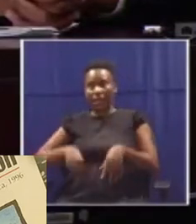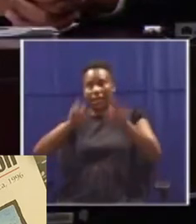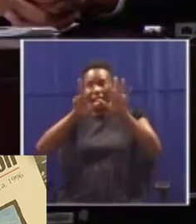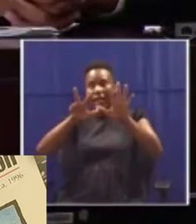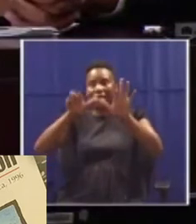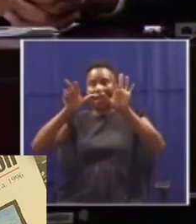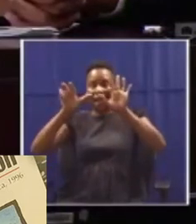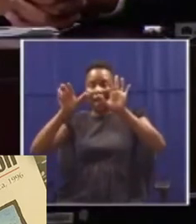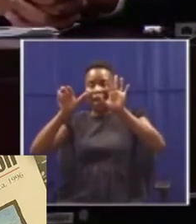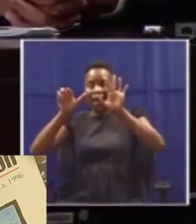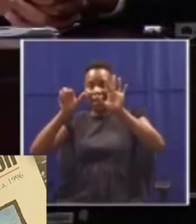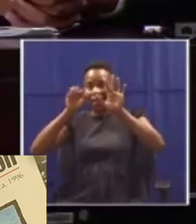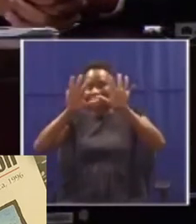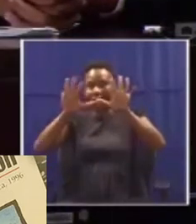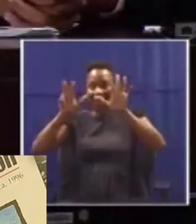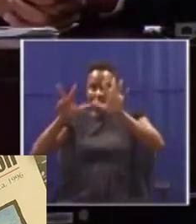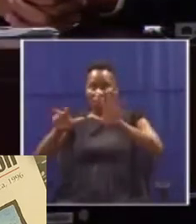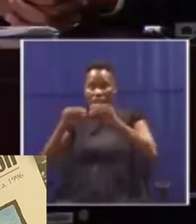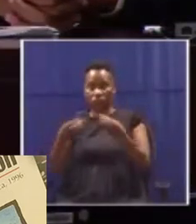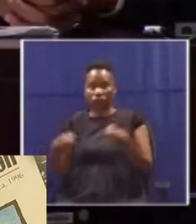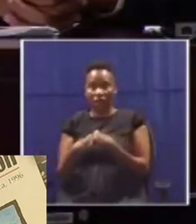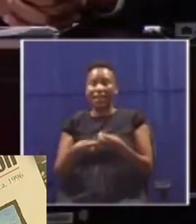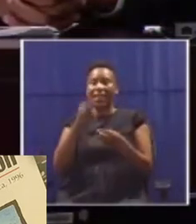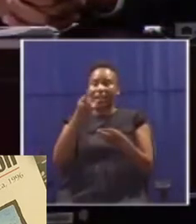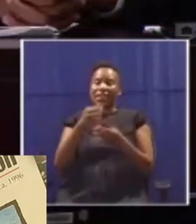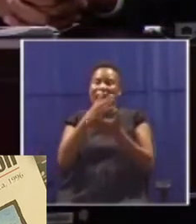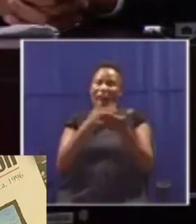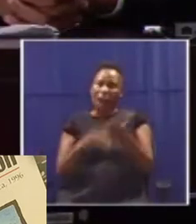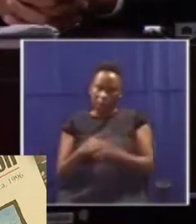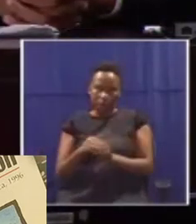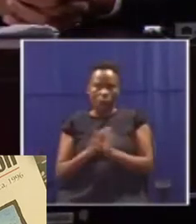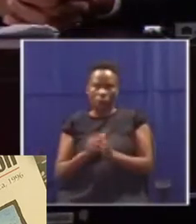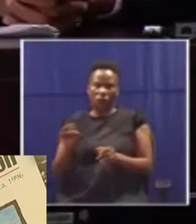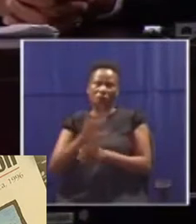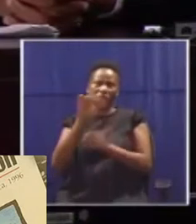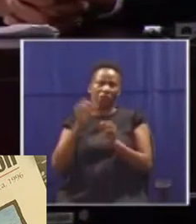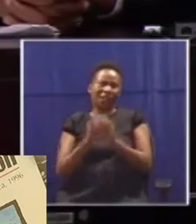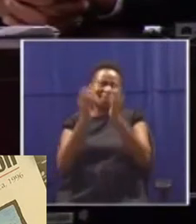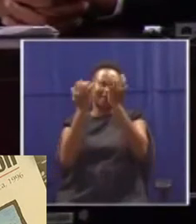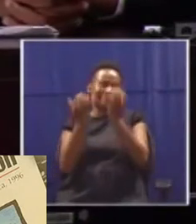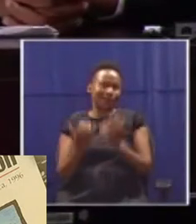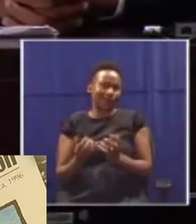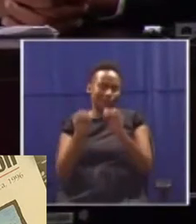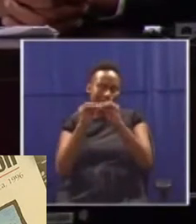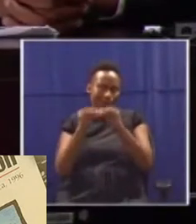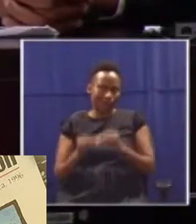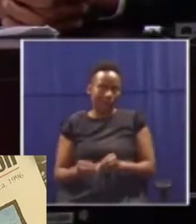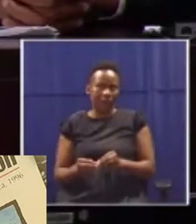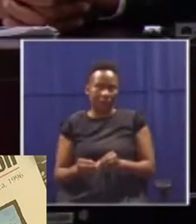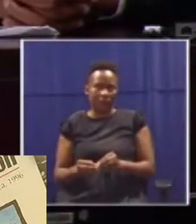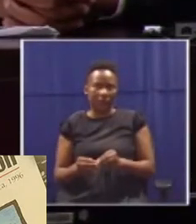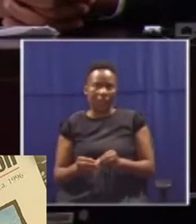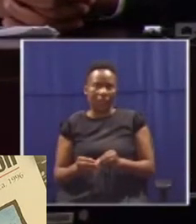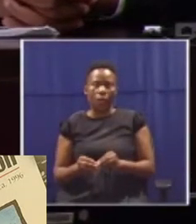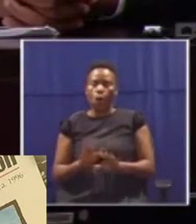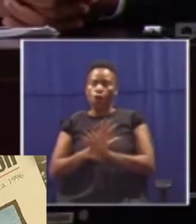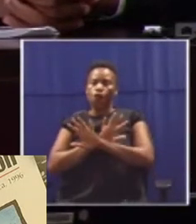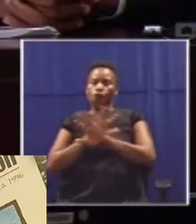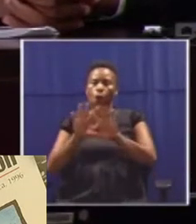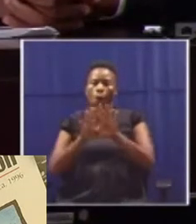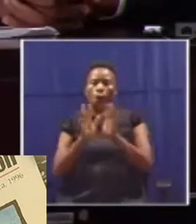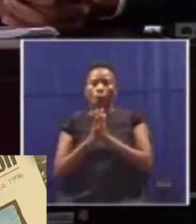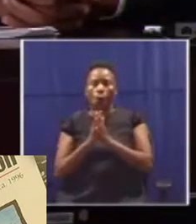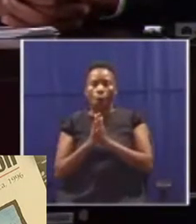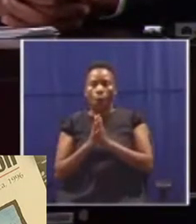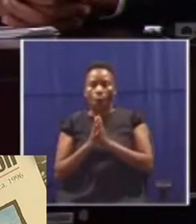about half of South Africa's deaths. Very disturbing statistics. There would be no person, there